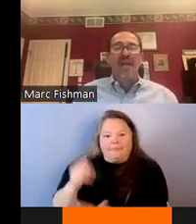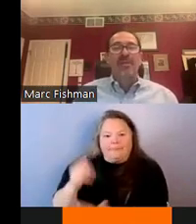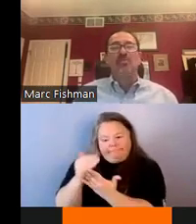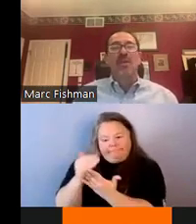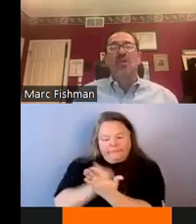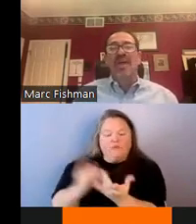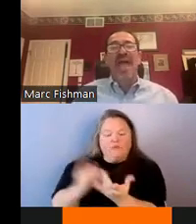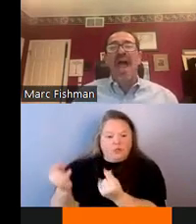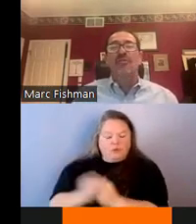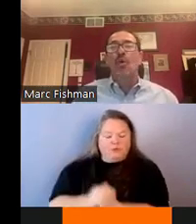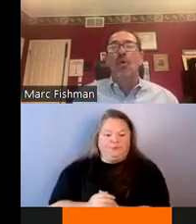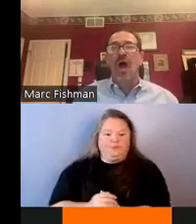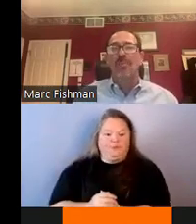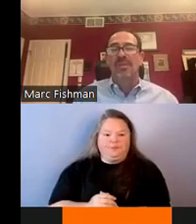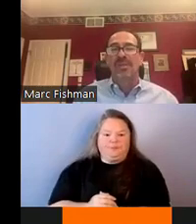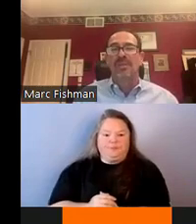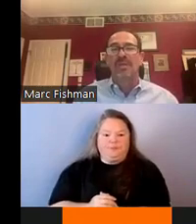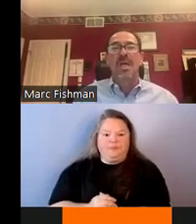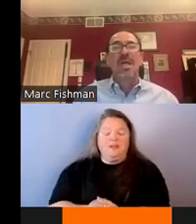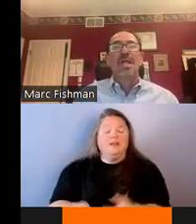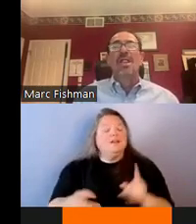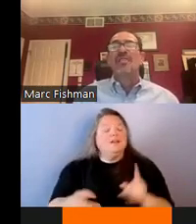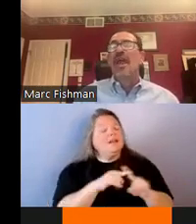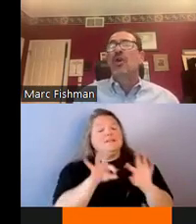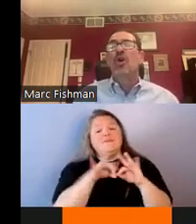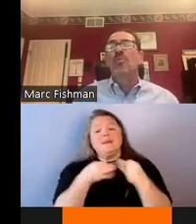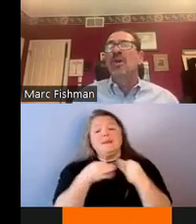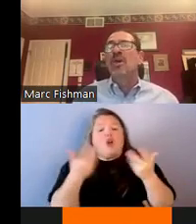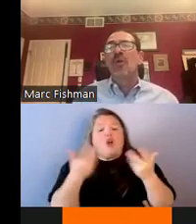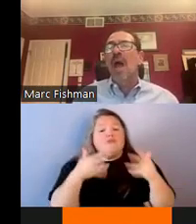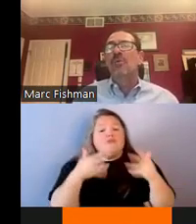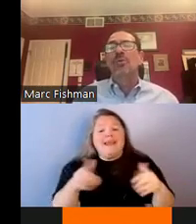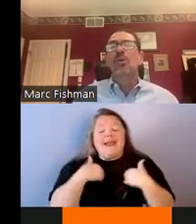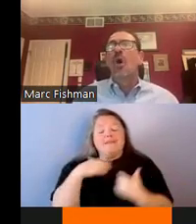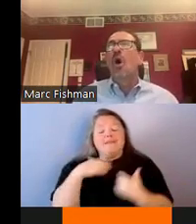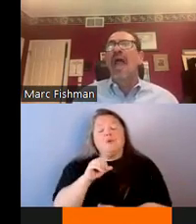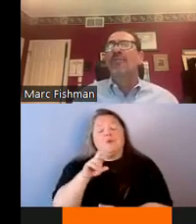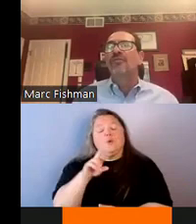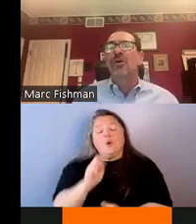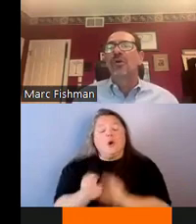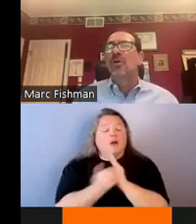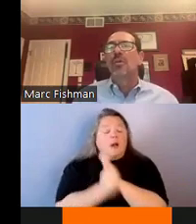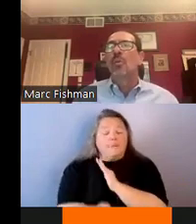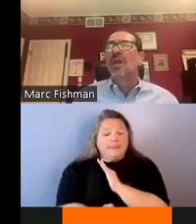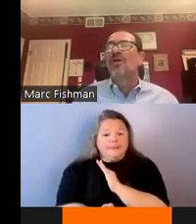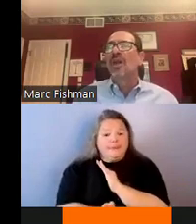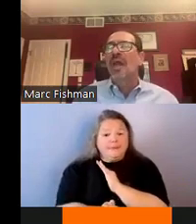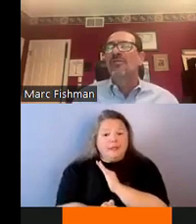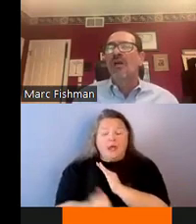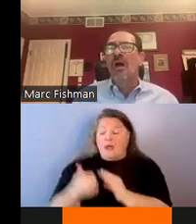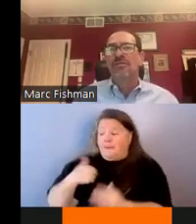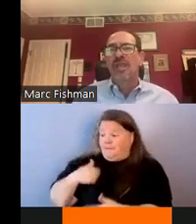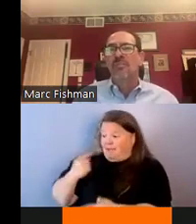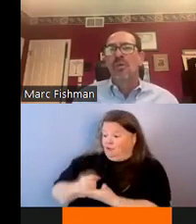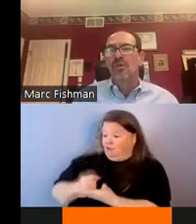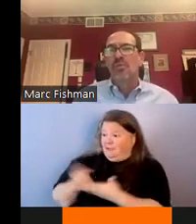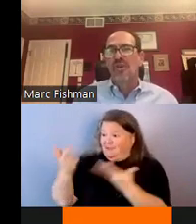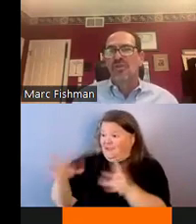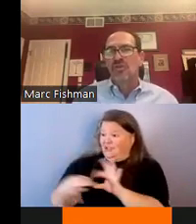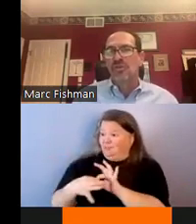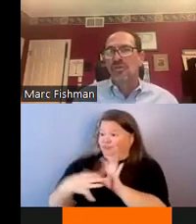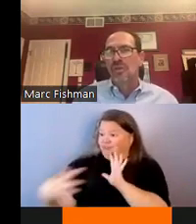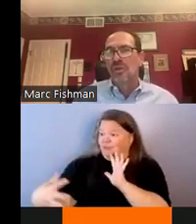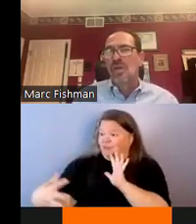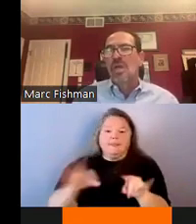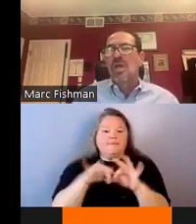And why families? Because they have core competence. They're going to be around long after we're not involved anymore